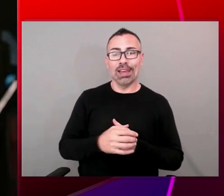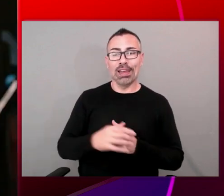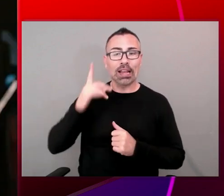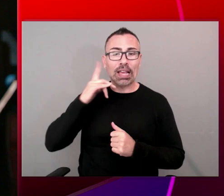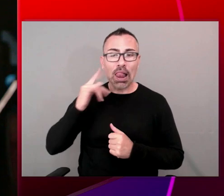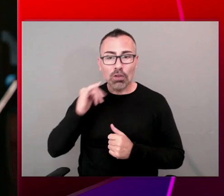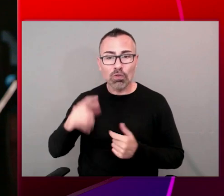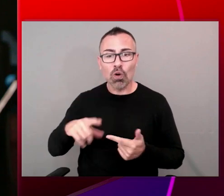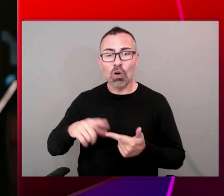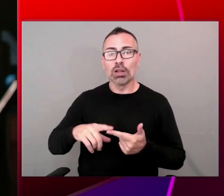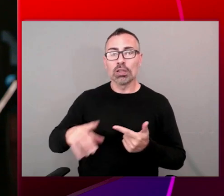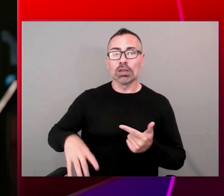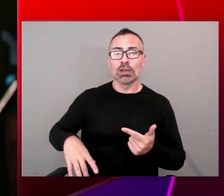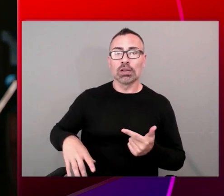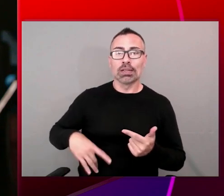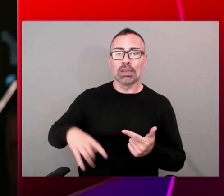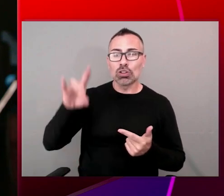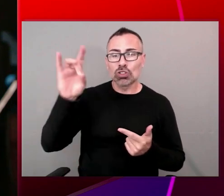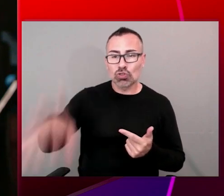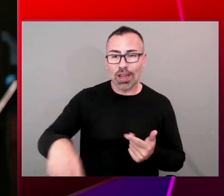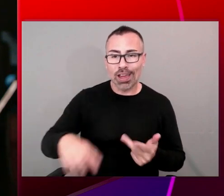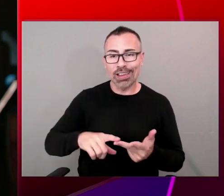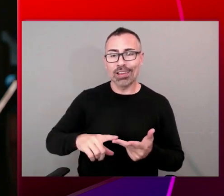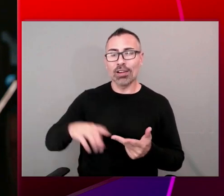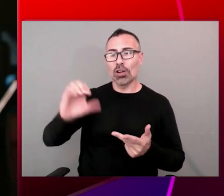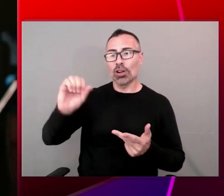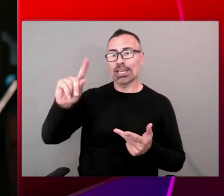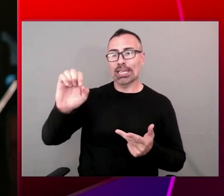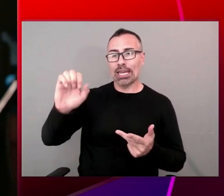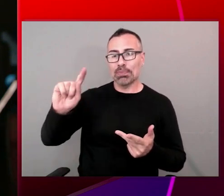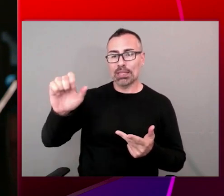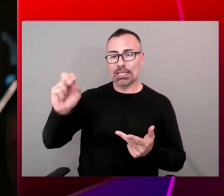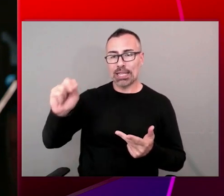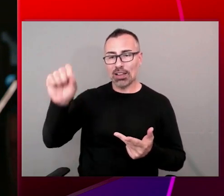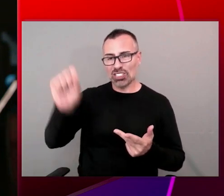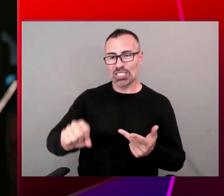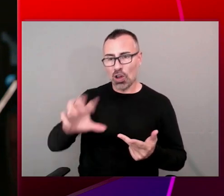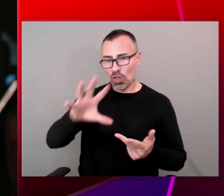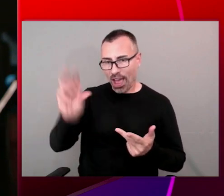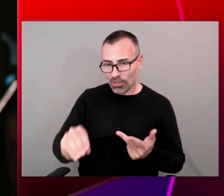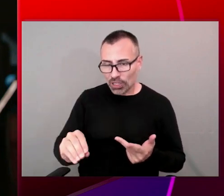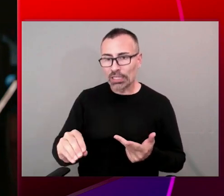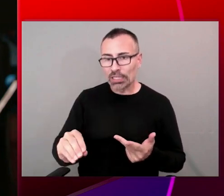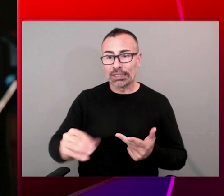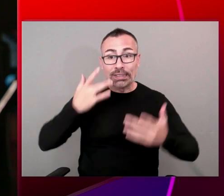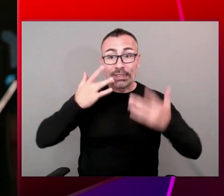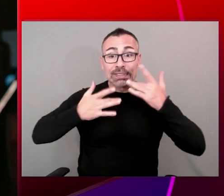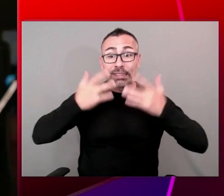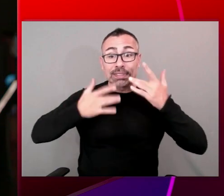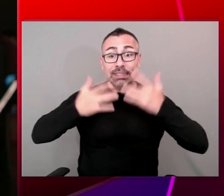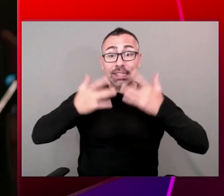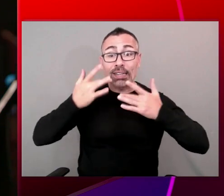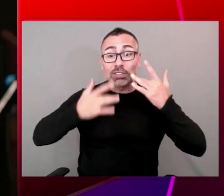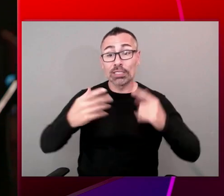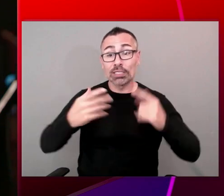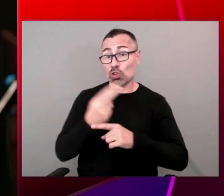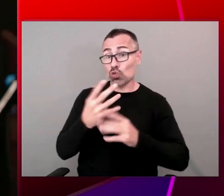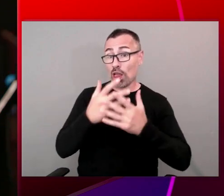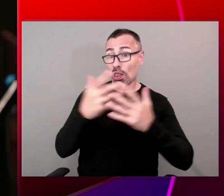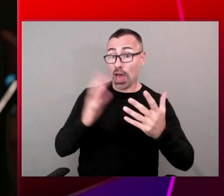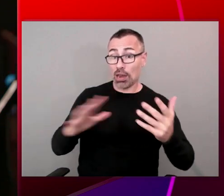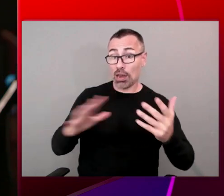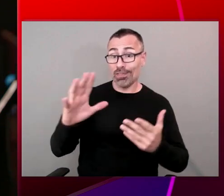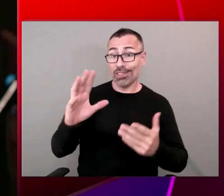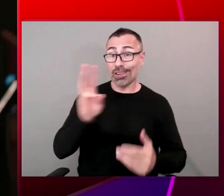about scarcity, right? They use a very high percentage of the water in those watersheds. It's kind of already spoken for, right?